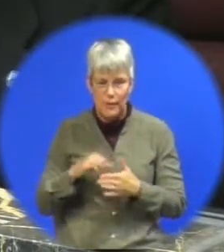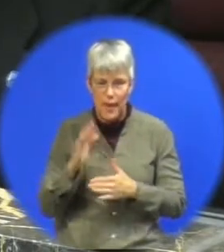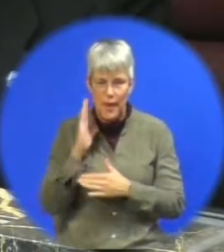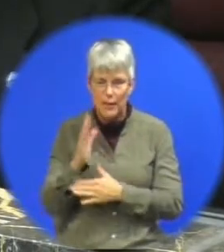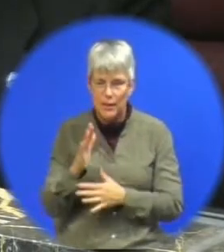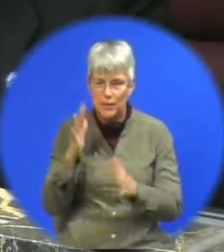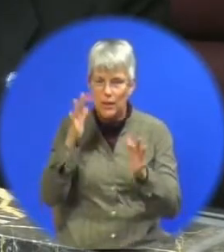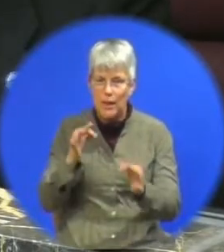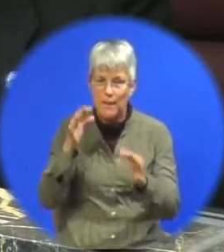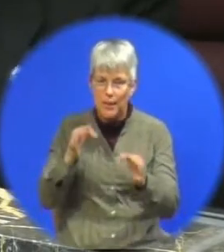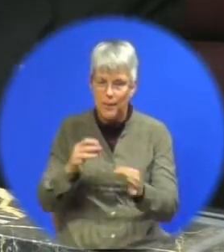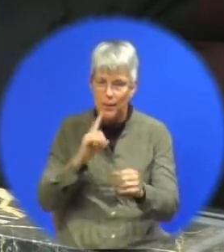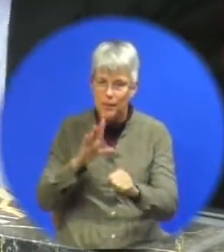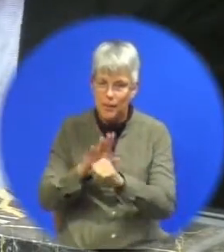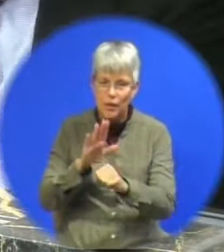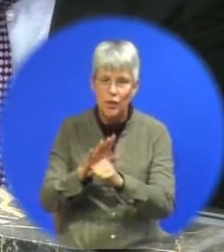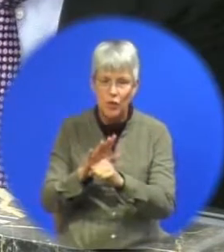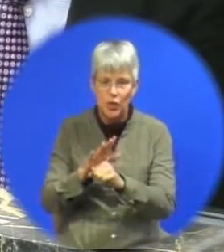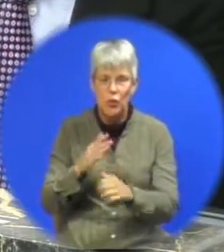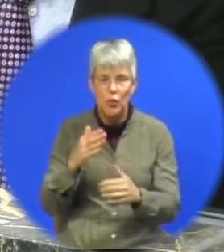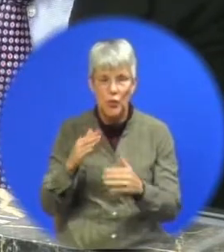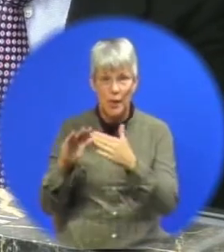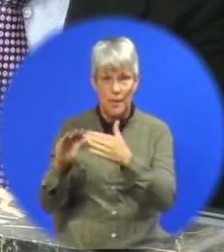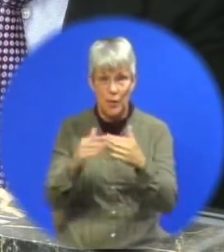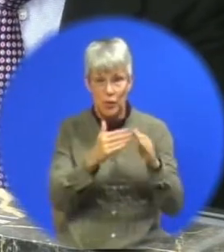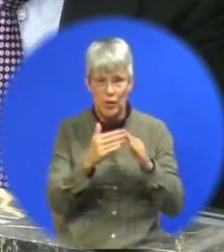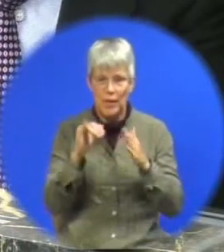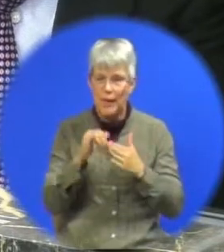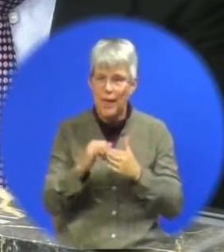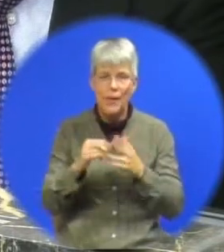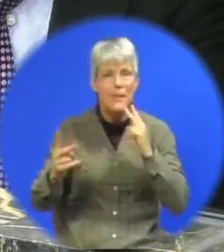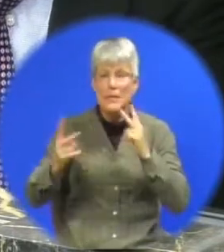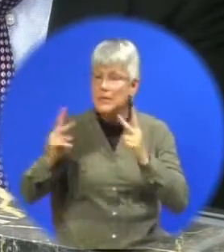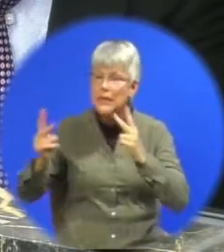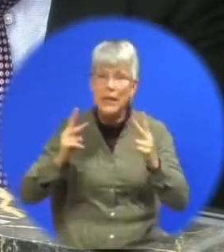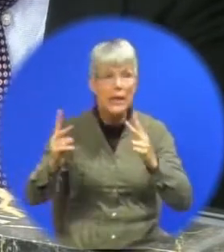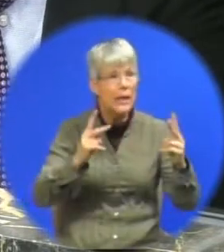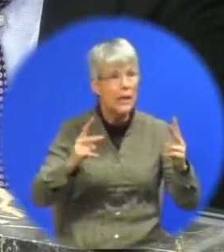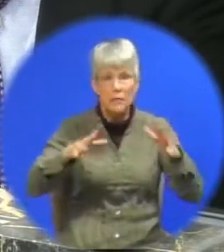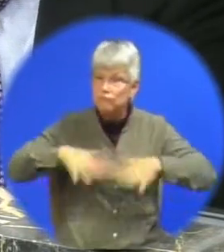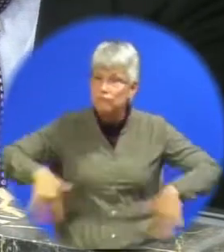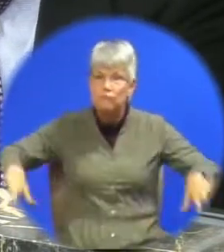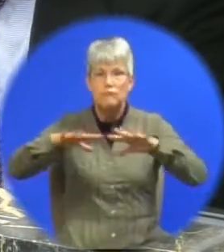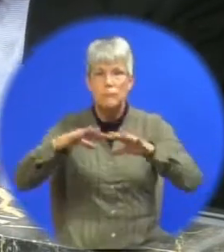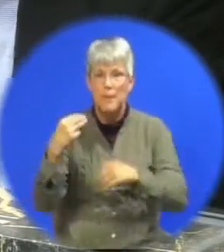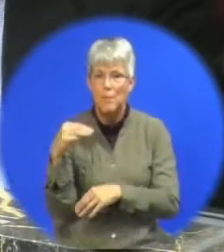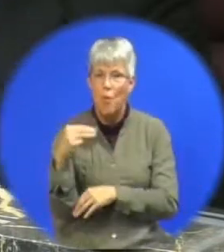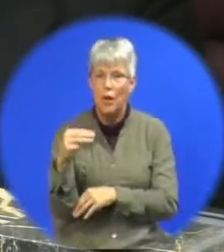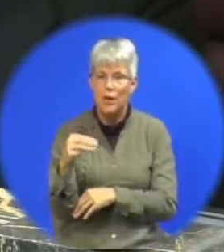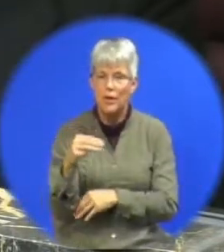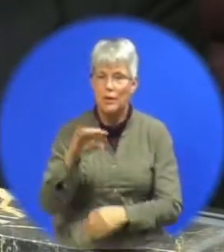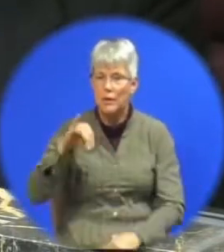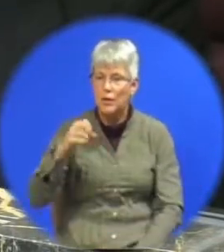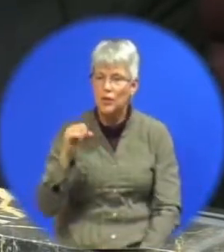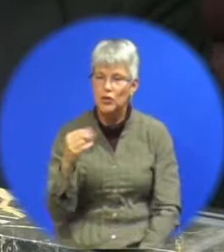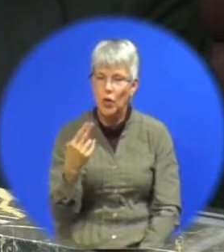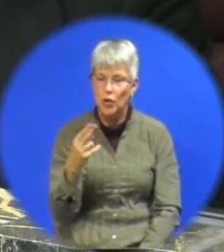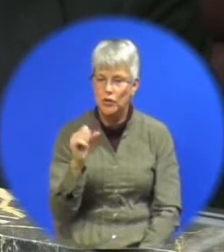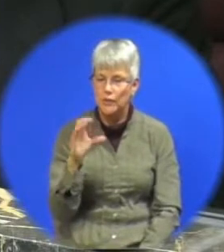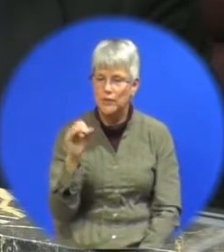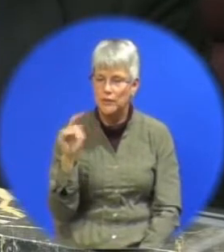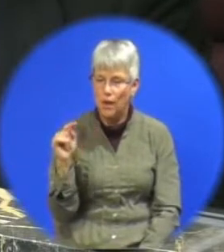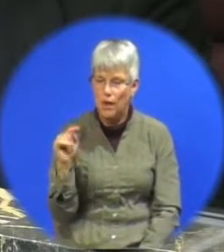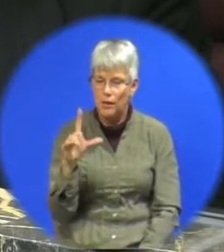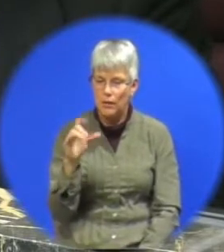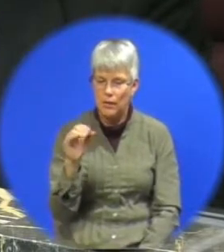and well-maintained community to be seen all over Morganton. And whereas Joseph Scott Luckadoo, after giving of his time